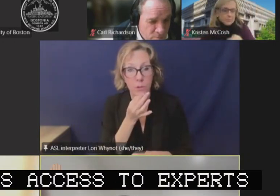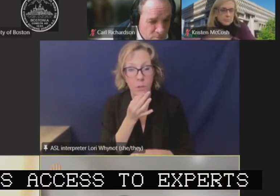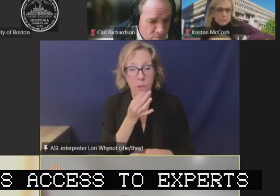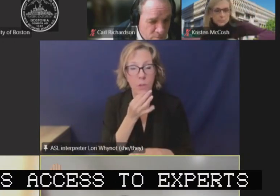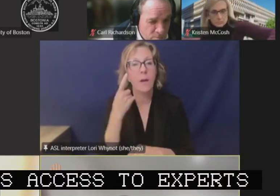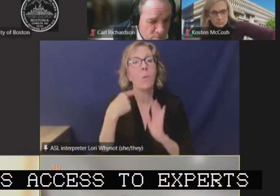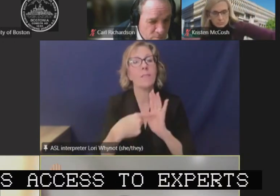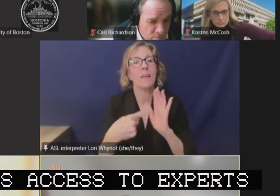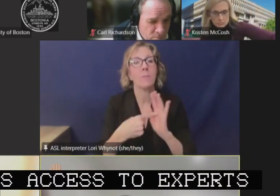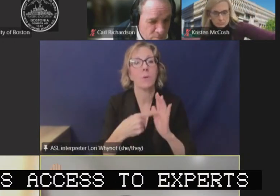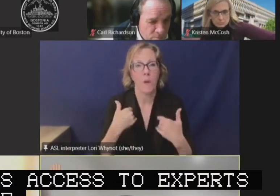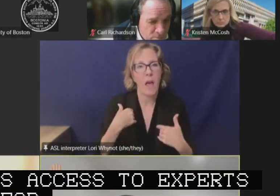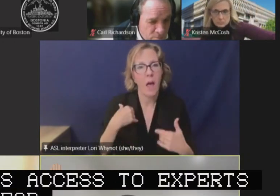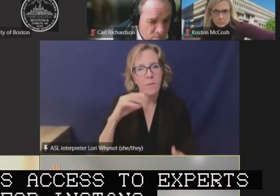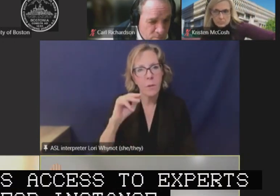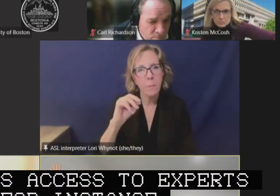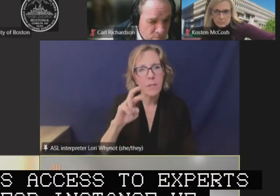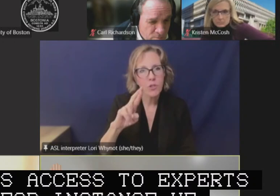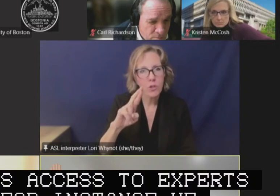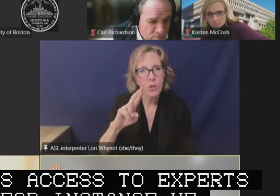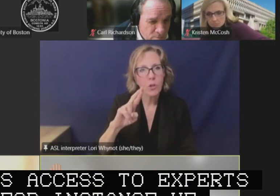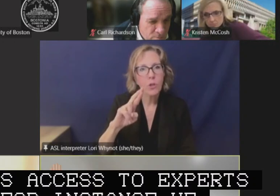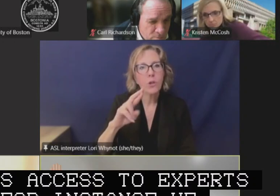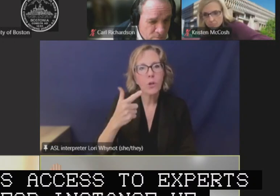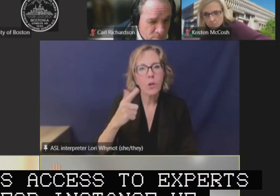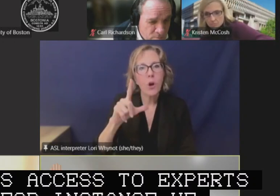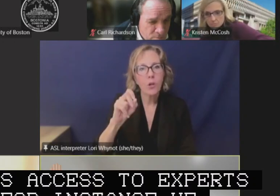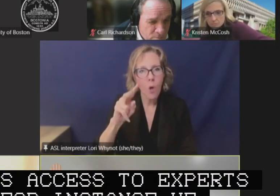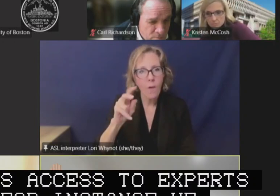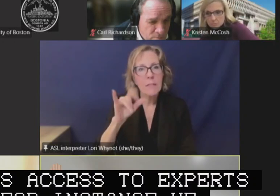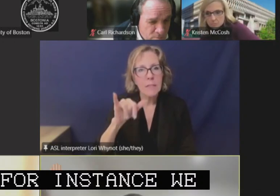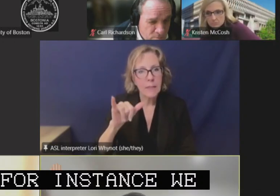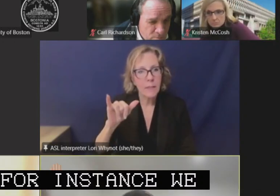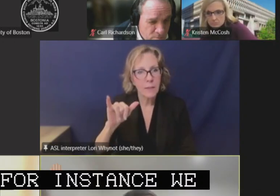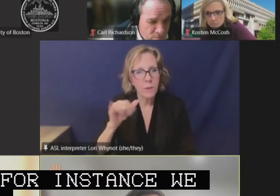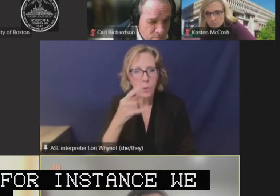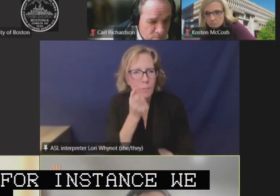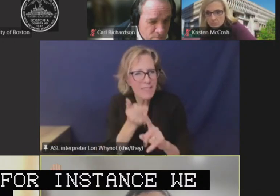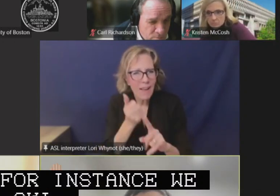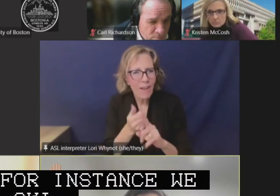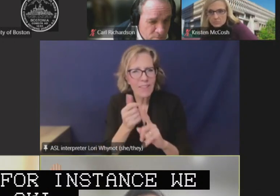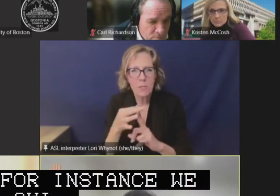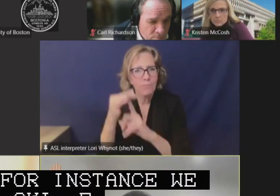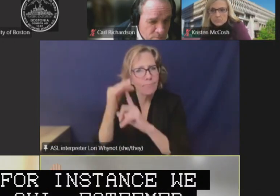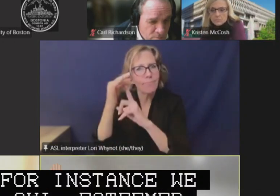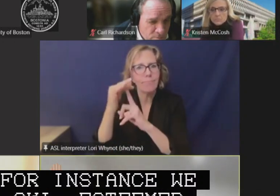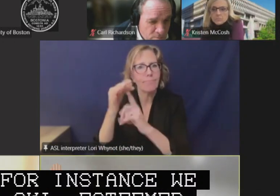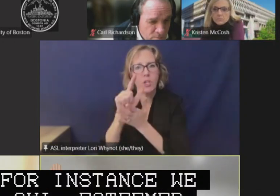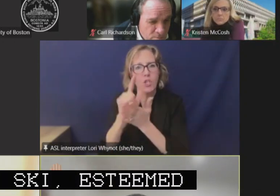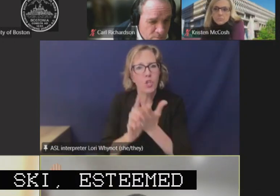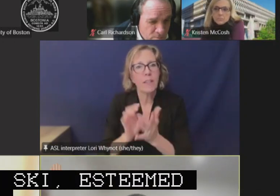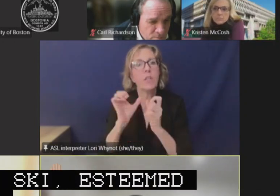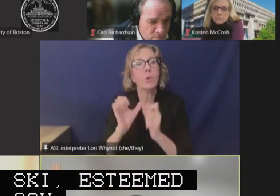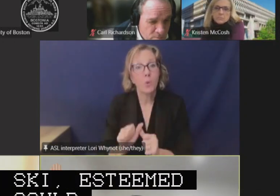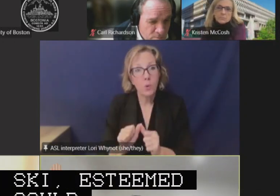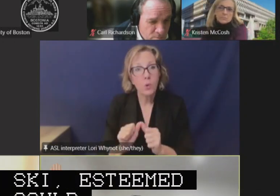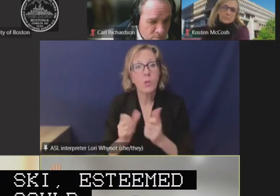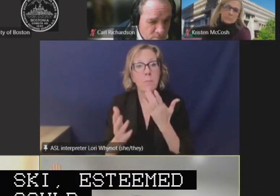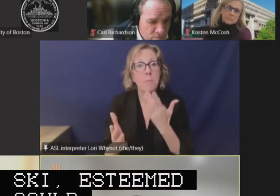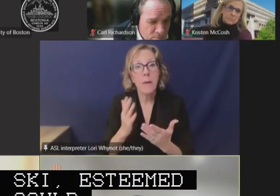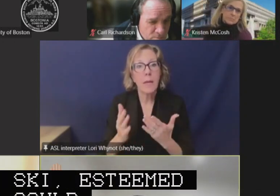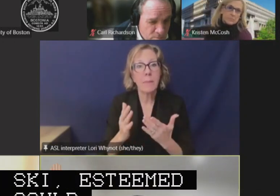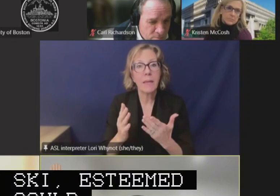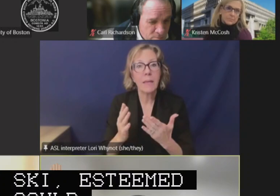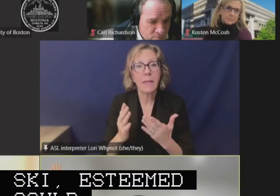Golofsky, who is an esteemed attorney, who could potentially or reach in and explain some of these executive orders, right? And I